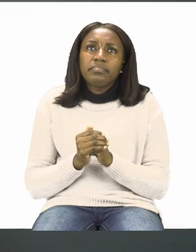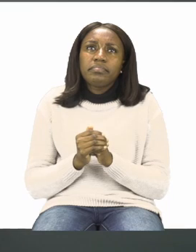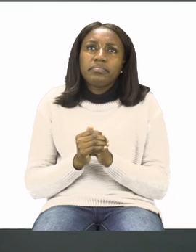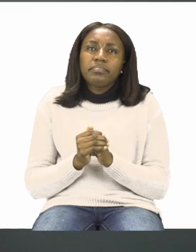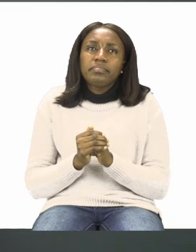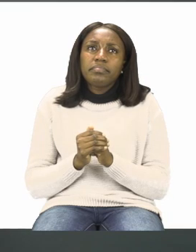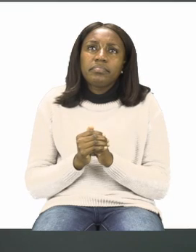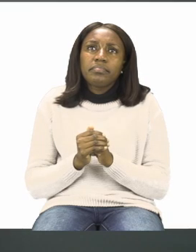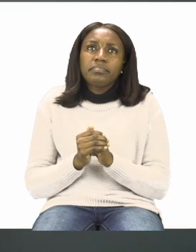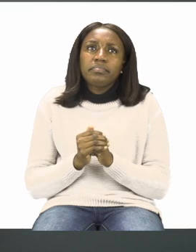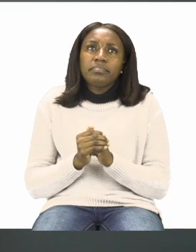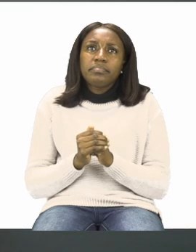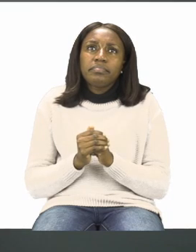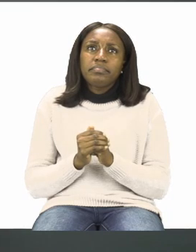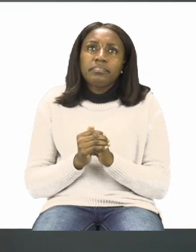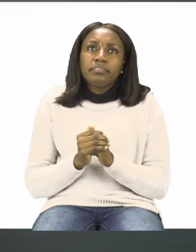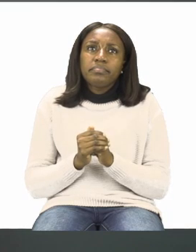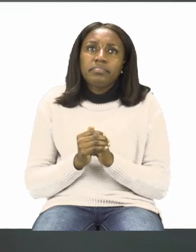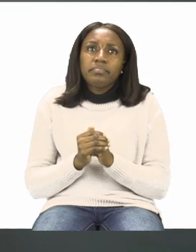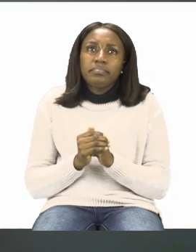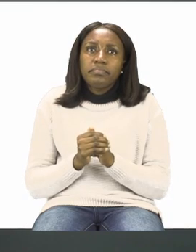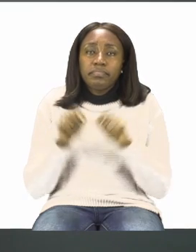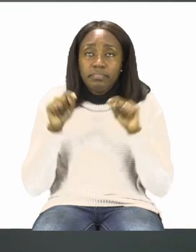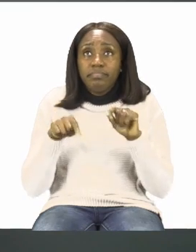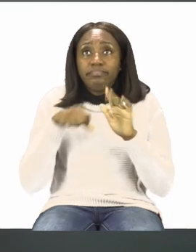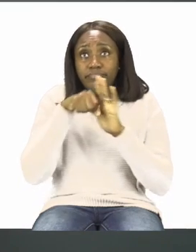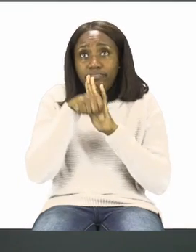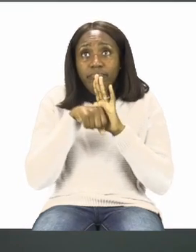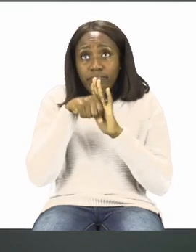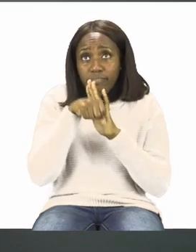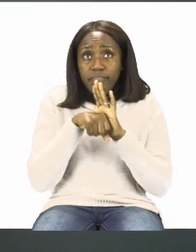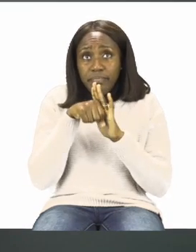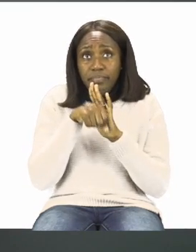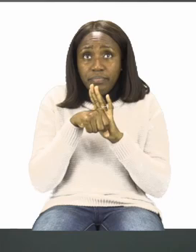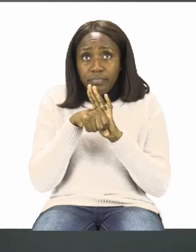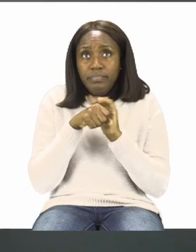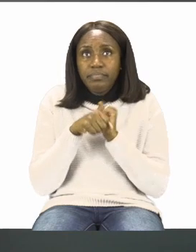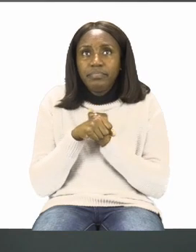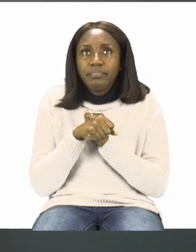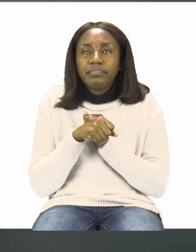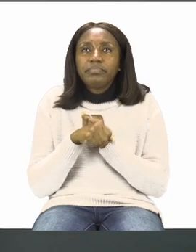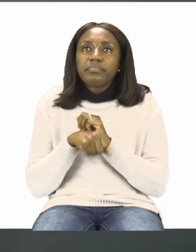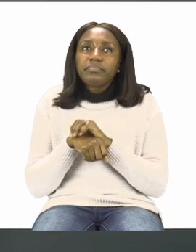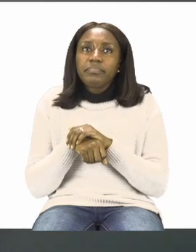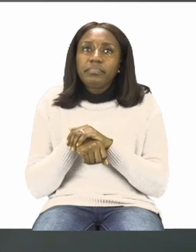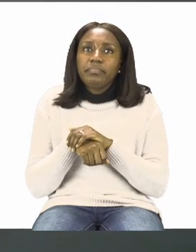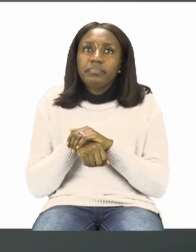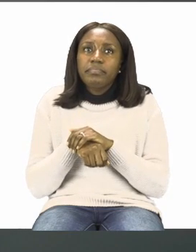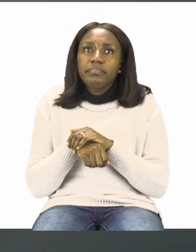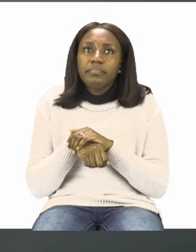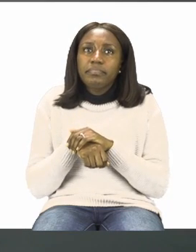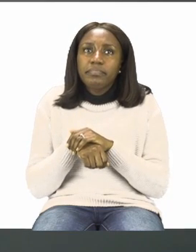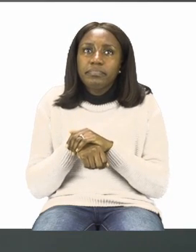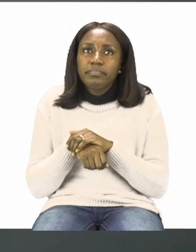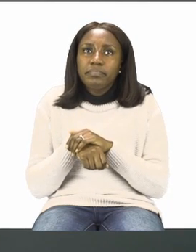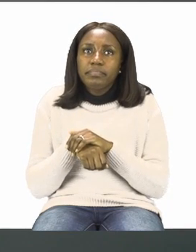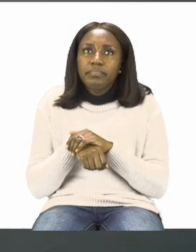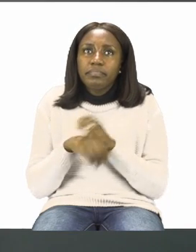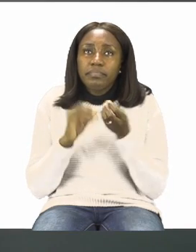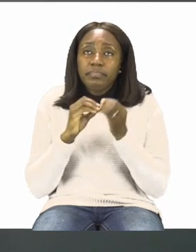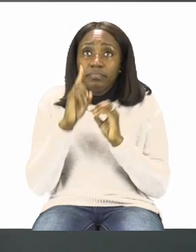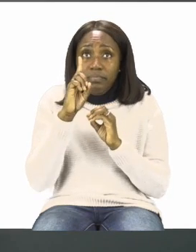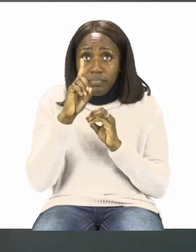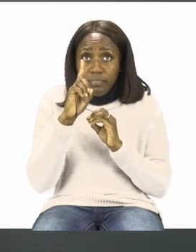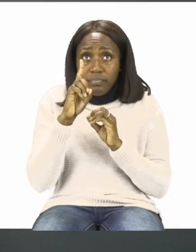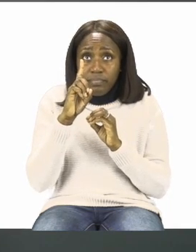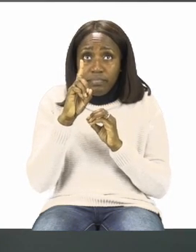hurting yourself. So now we are going to take our glue and we are going to take